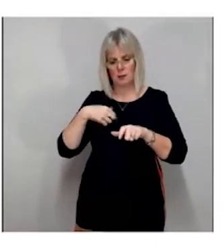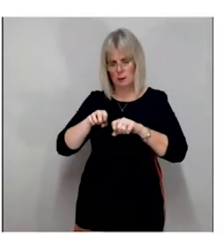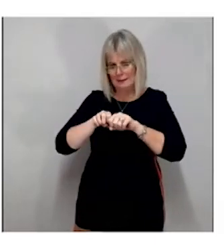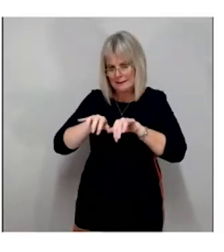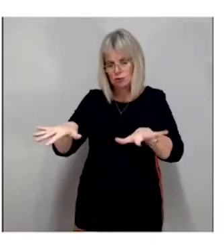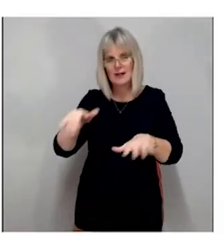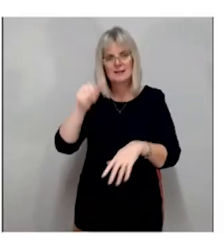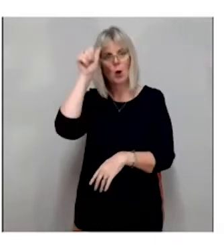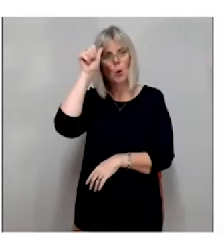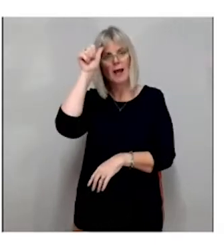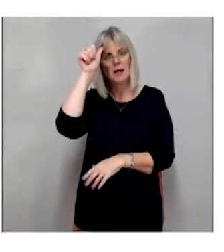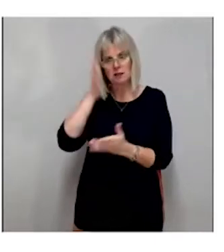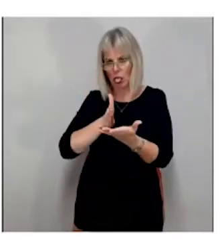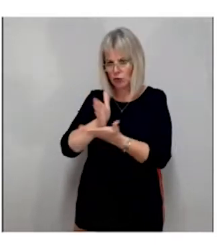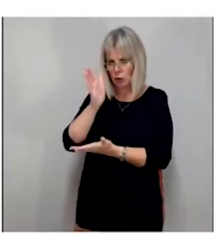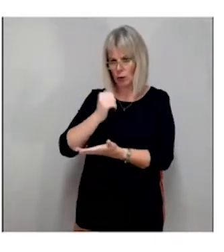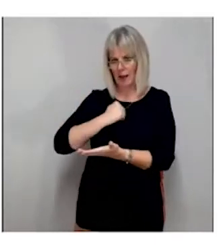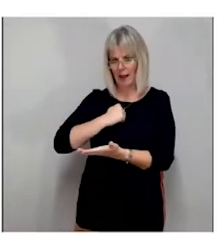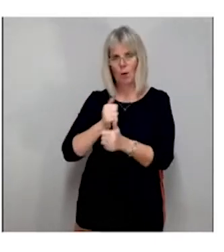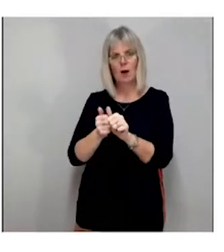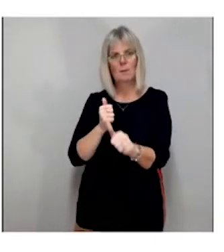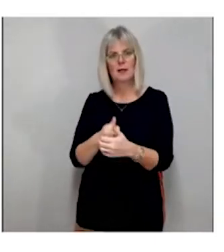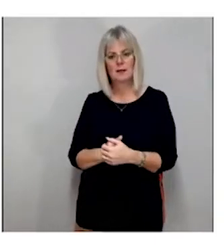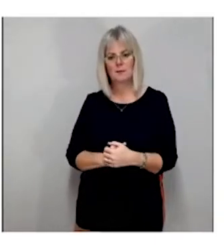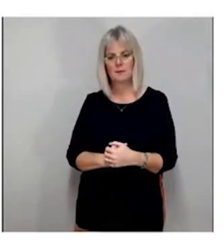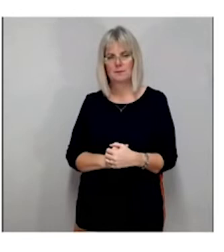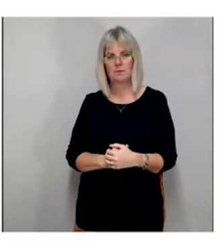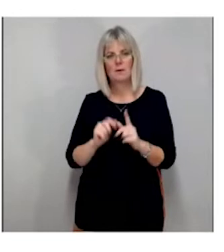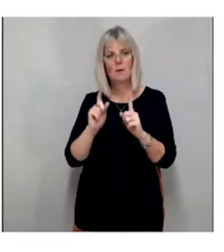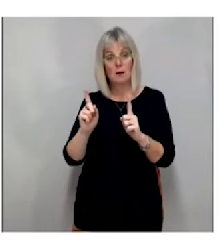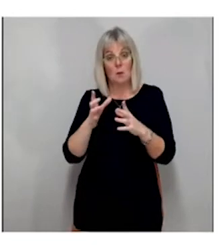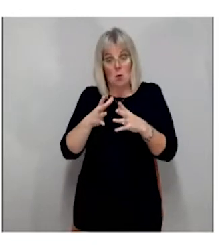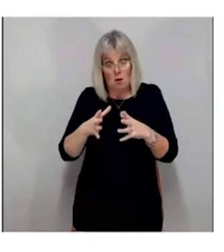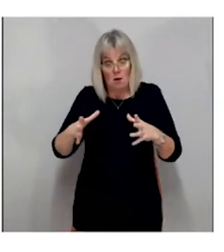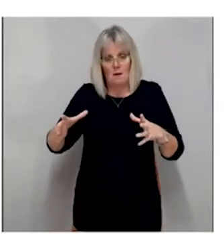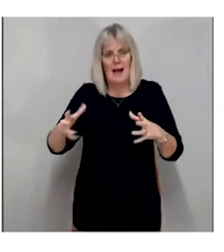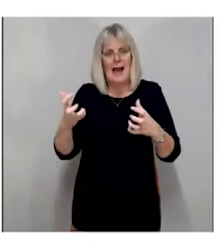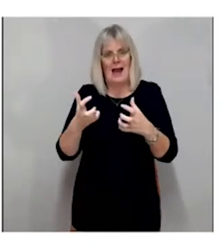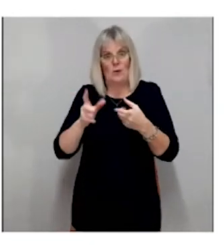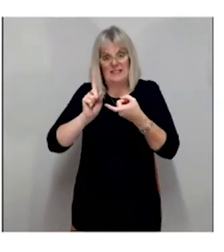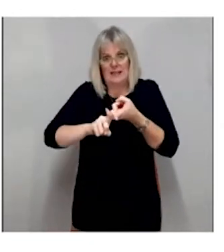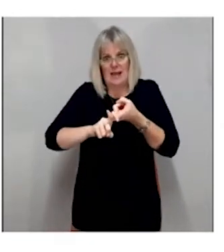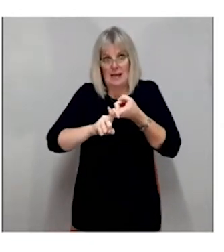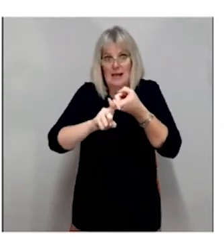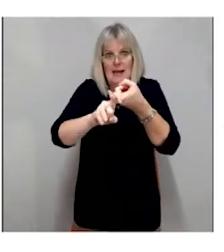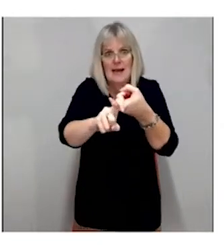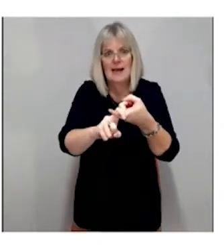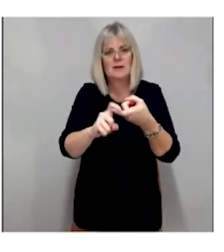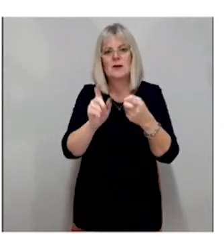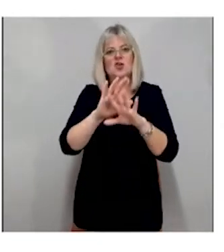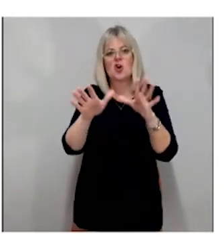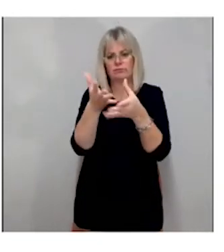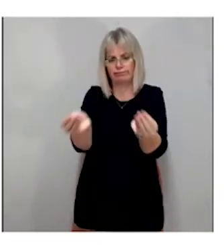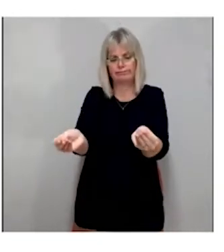company. Now, how do we get it to stick? We want it to stay around. And systems are really critical for